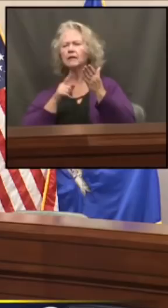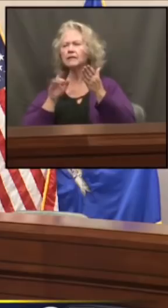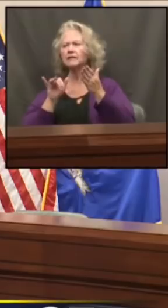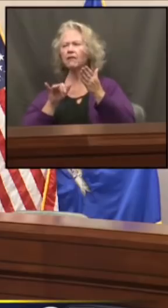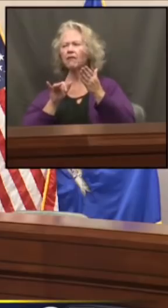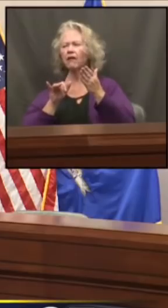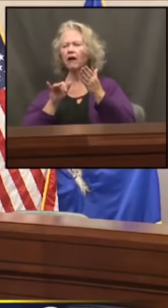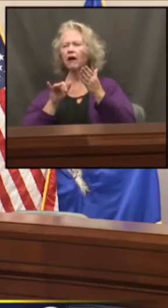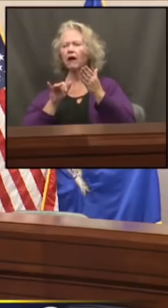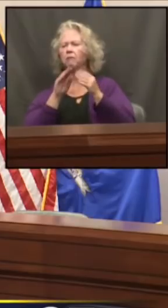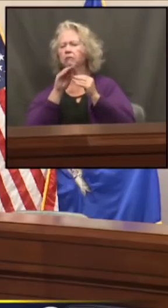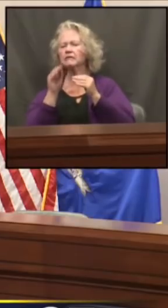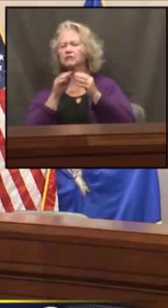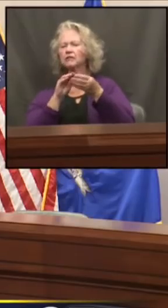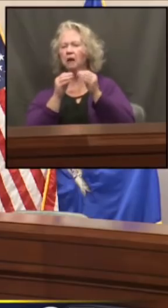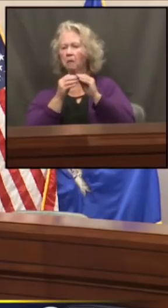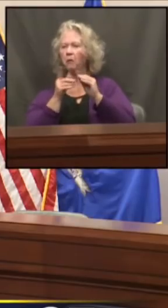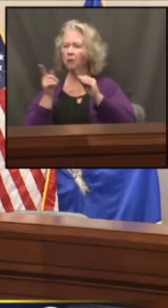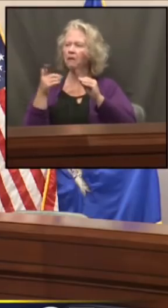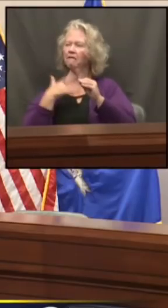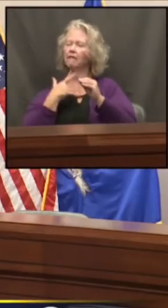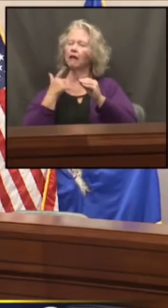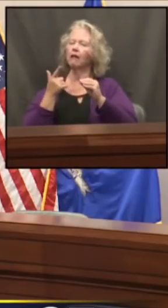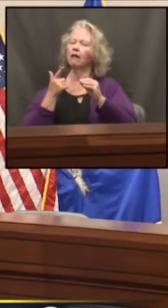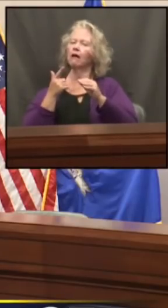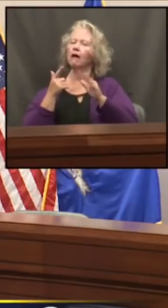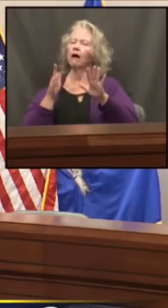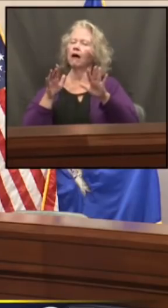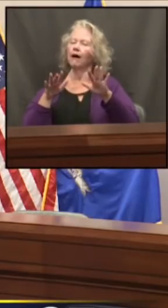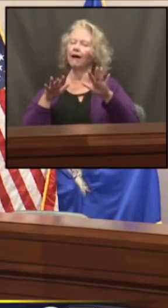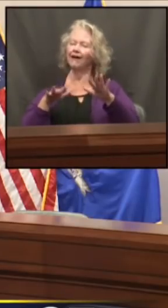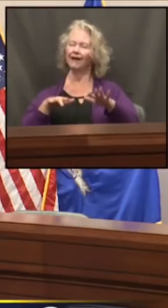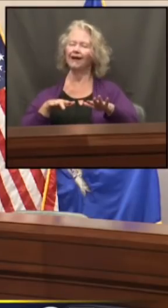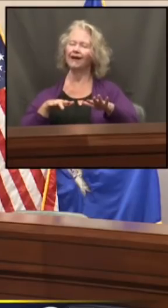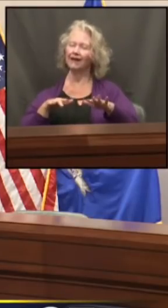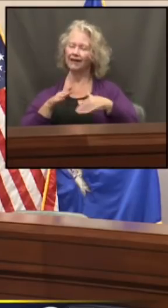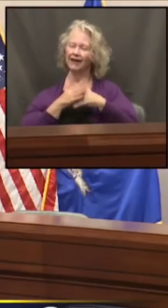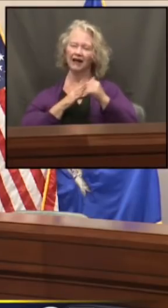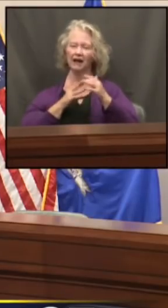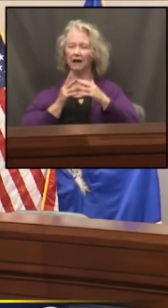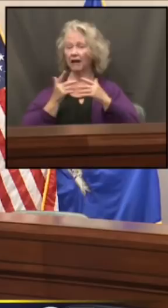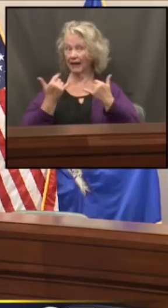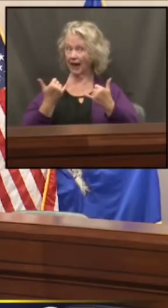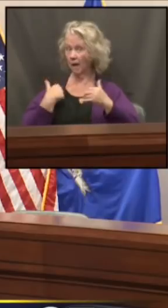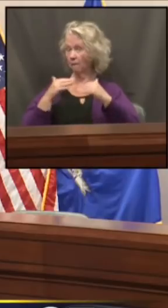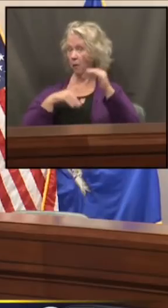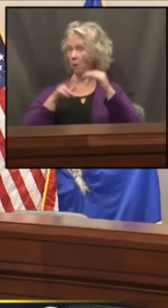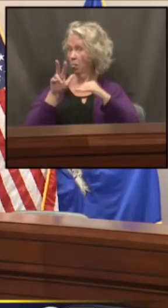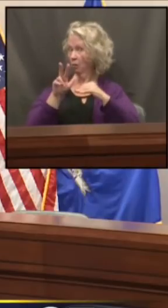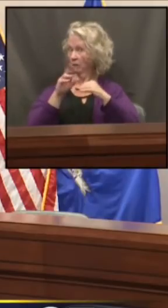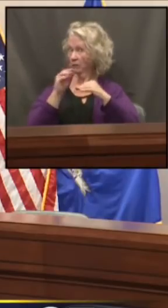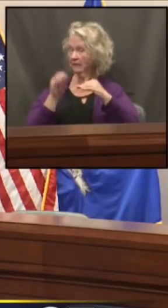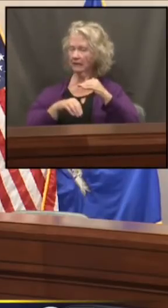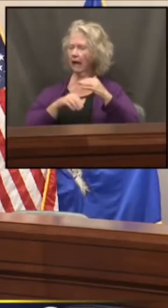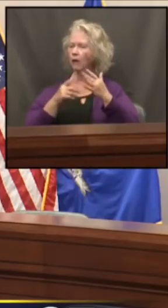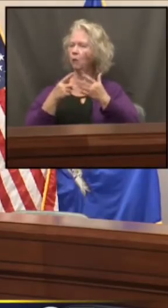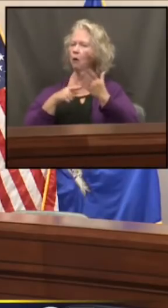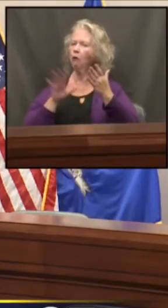make it easier for you to sleep at night? If we're below 3 now, what number would